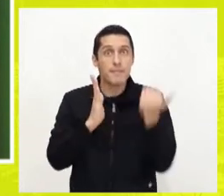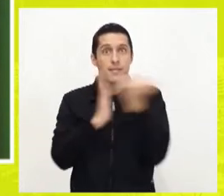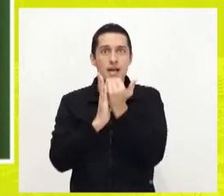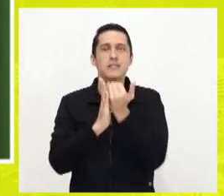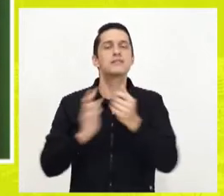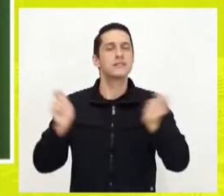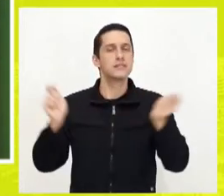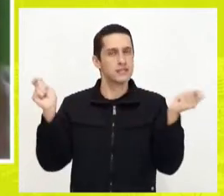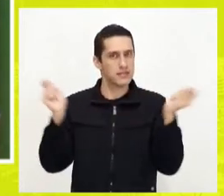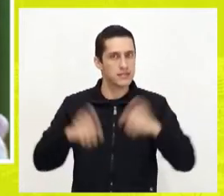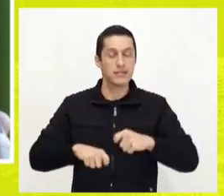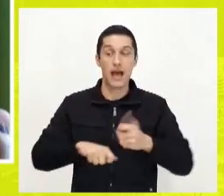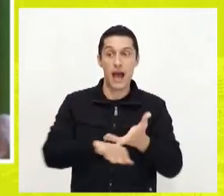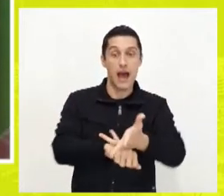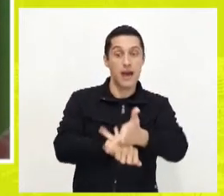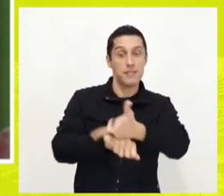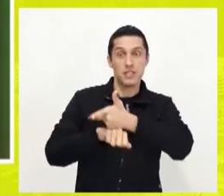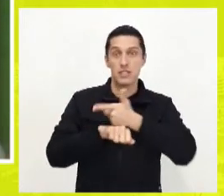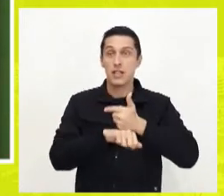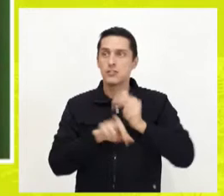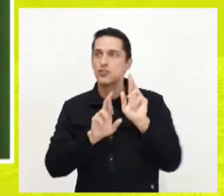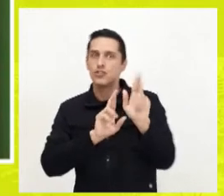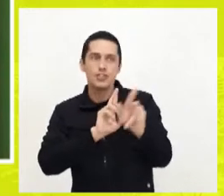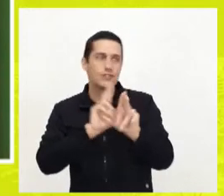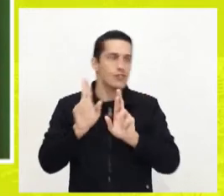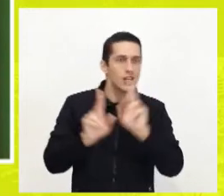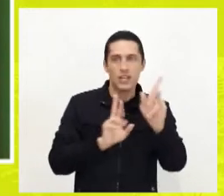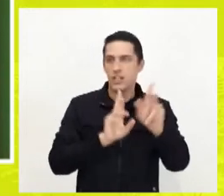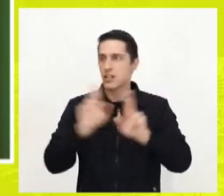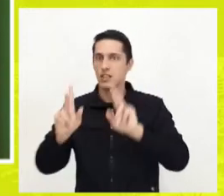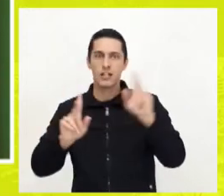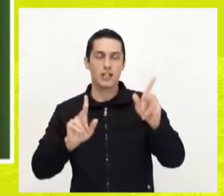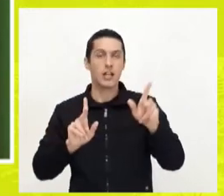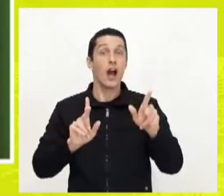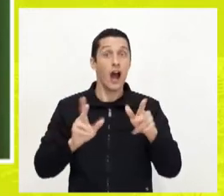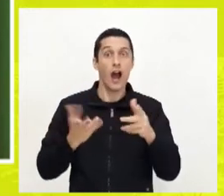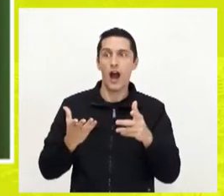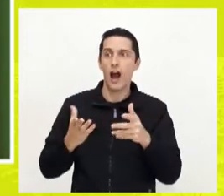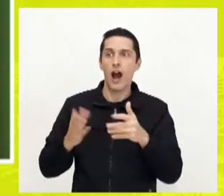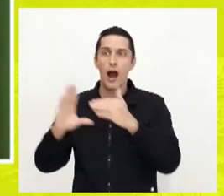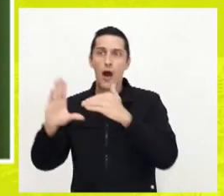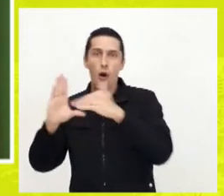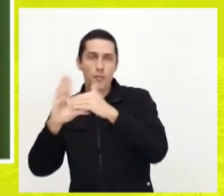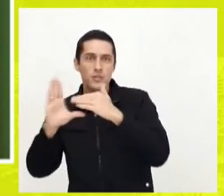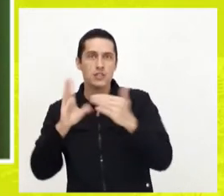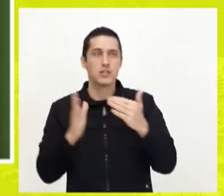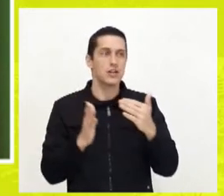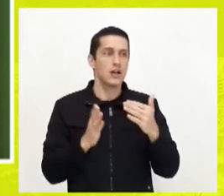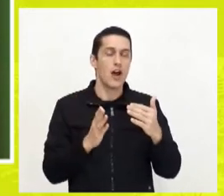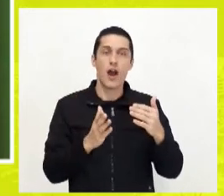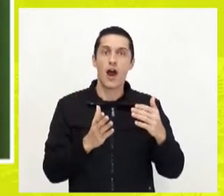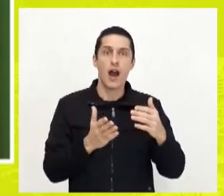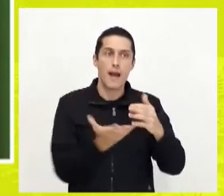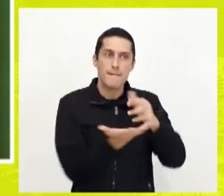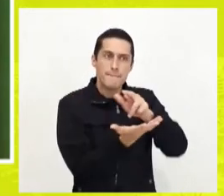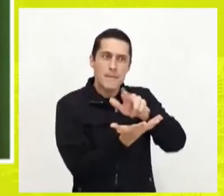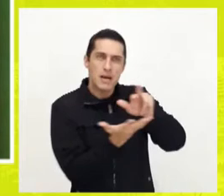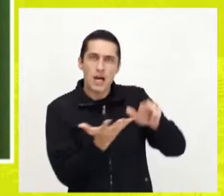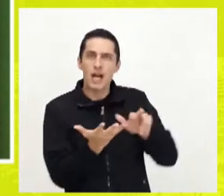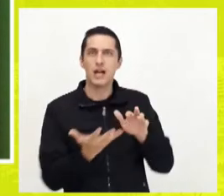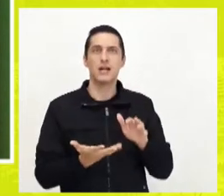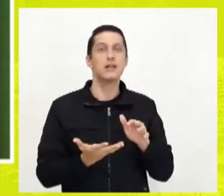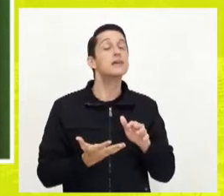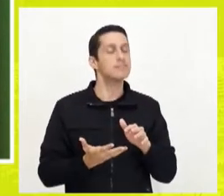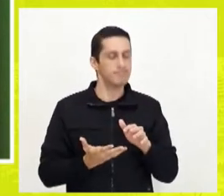that we can work with different capabilities different means on different formats